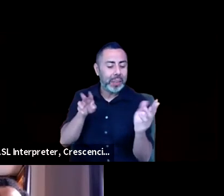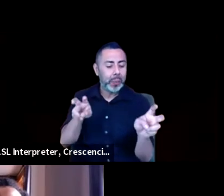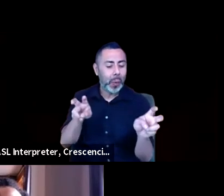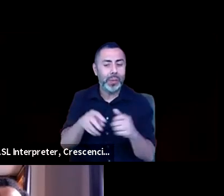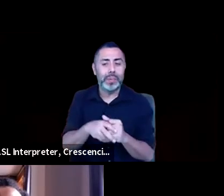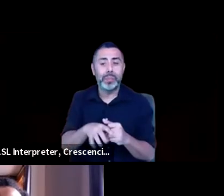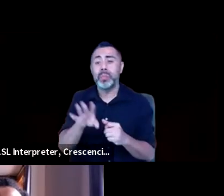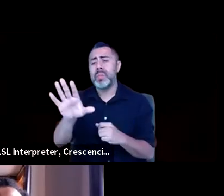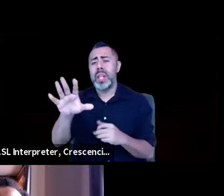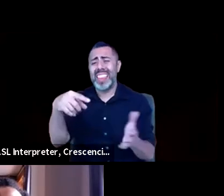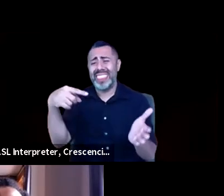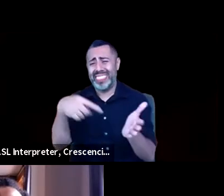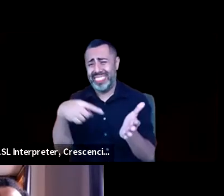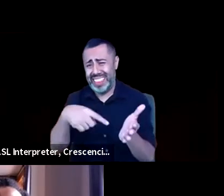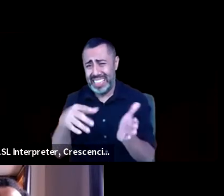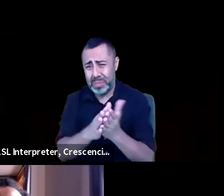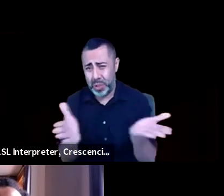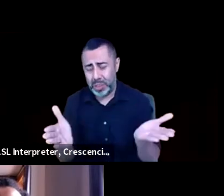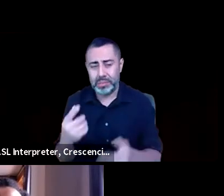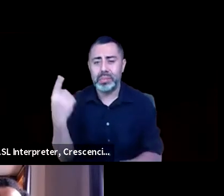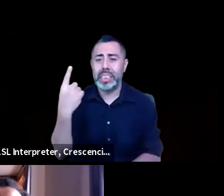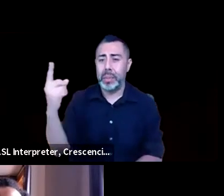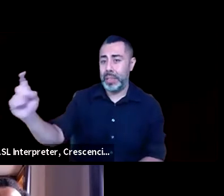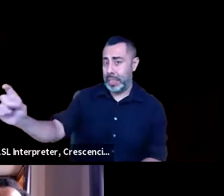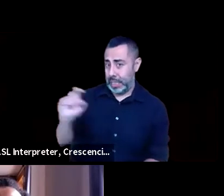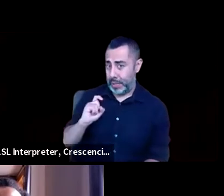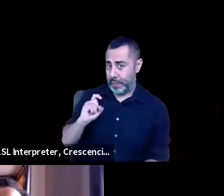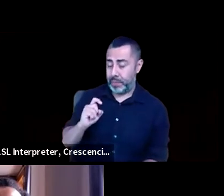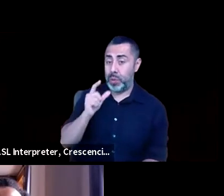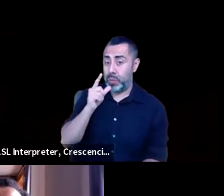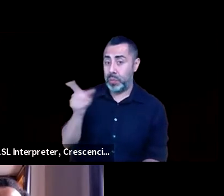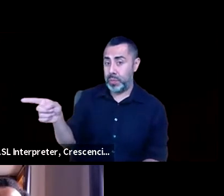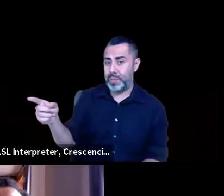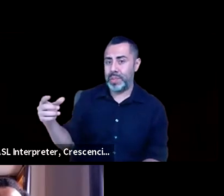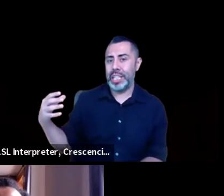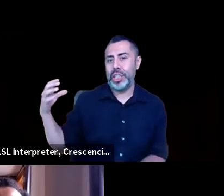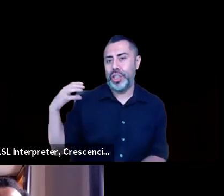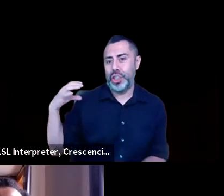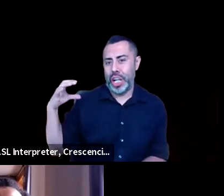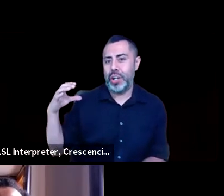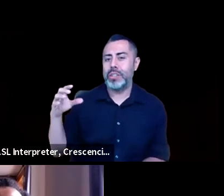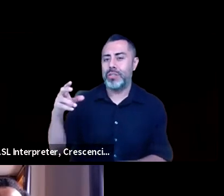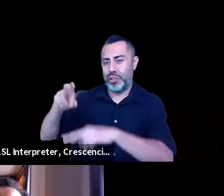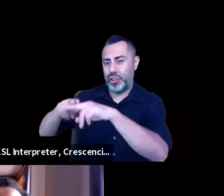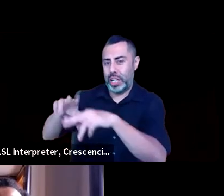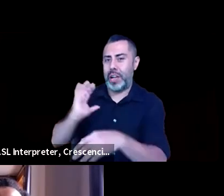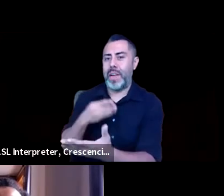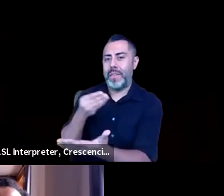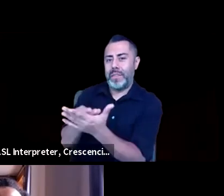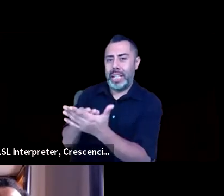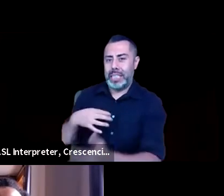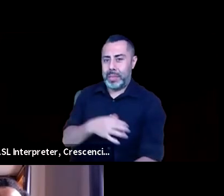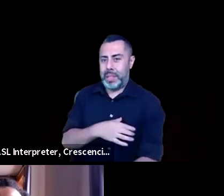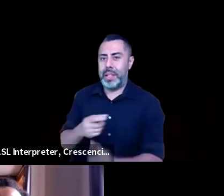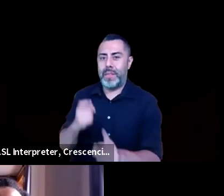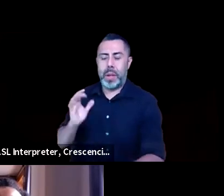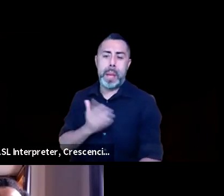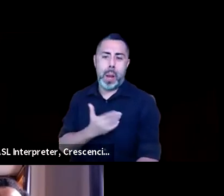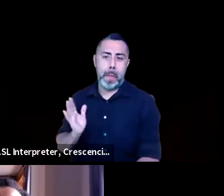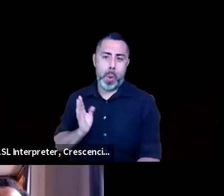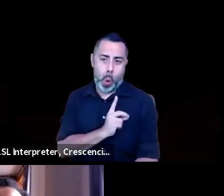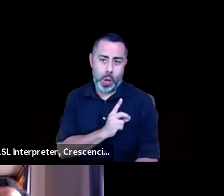This book was given to me by the chair of our finance committee on our board, and he